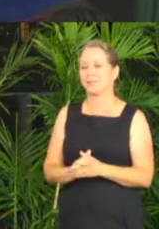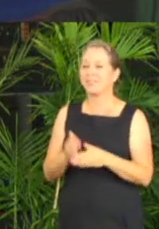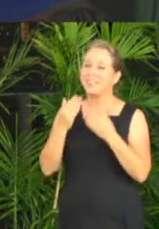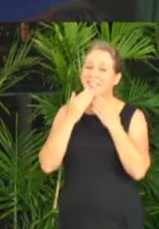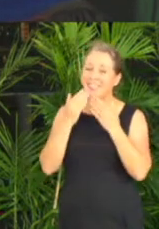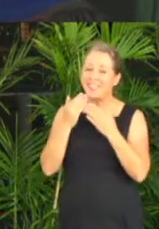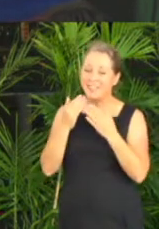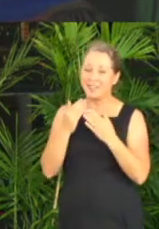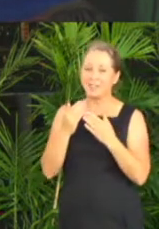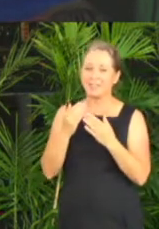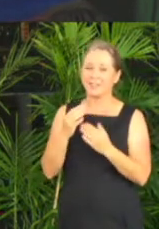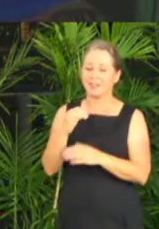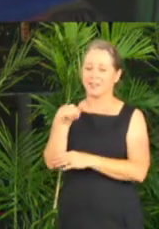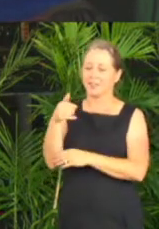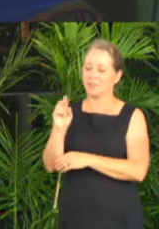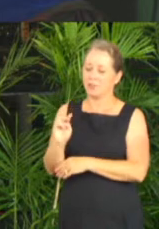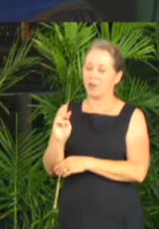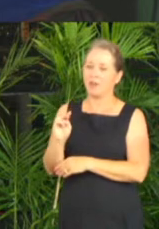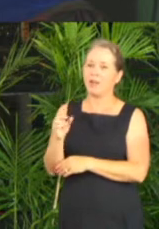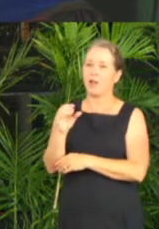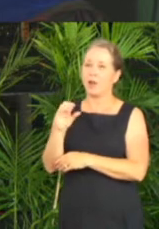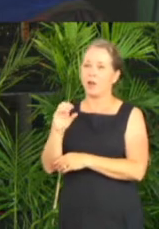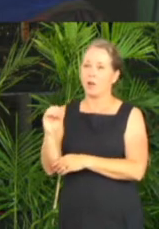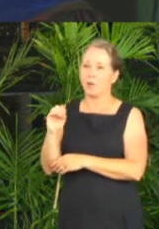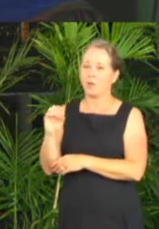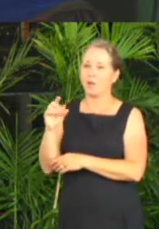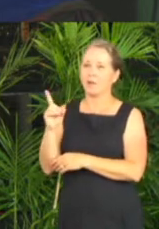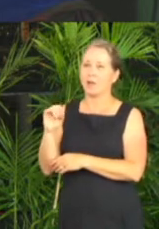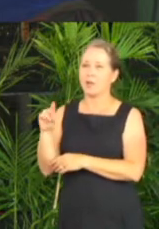Thank you, John O'Donohue, for those beautiful words.